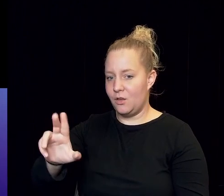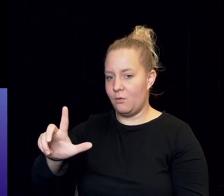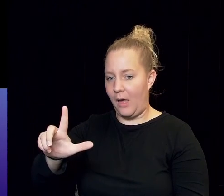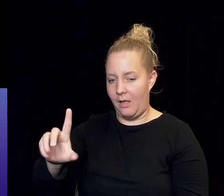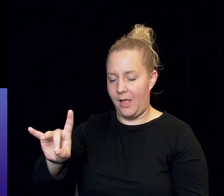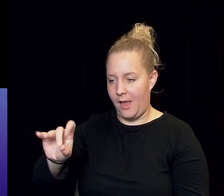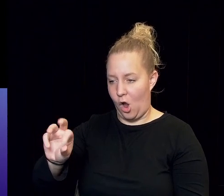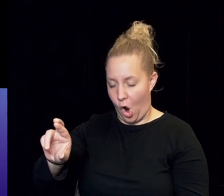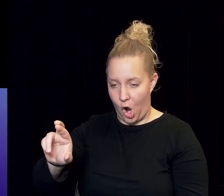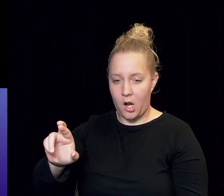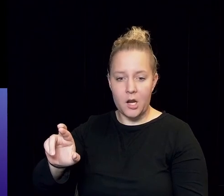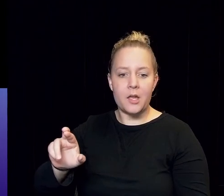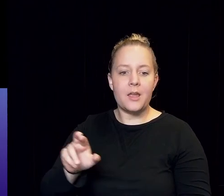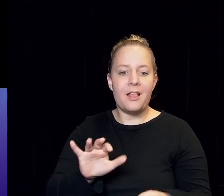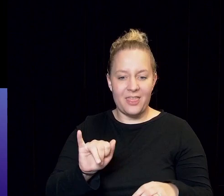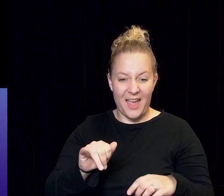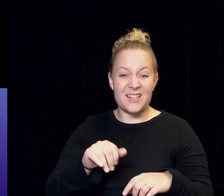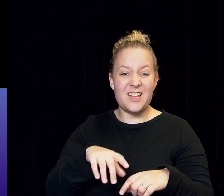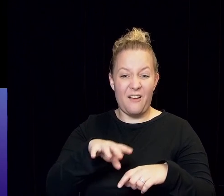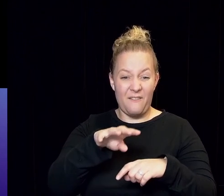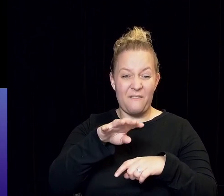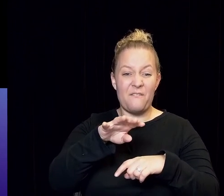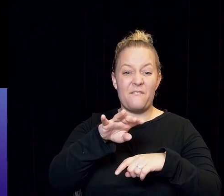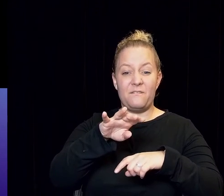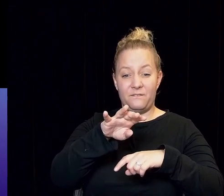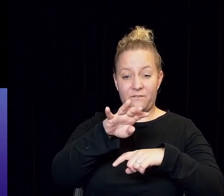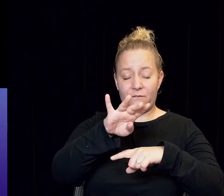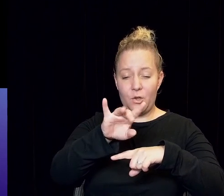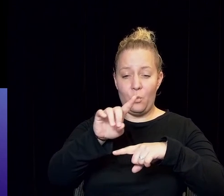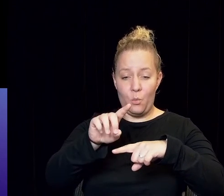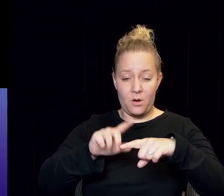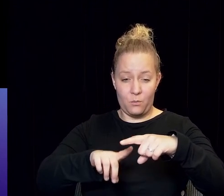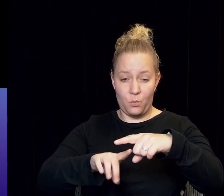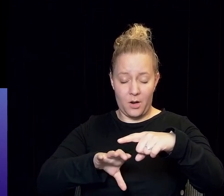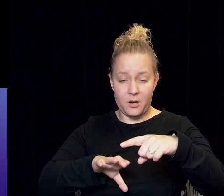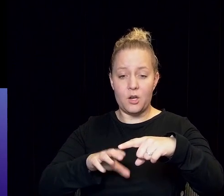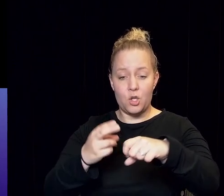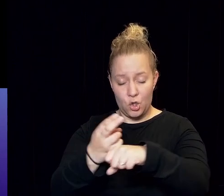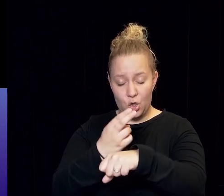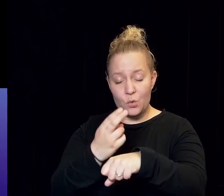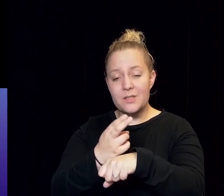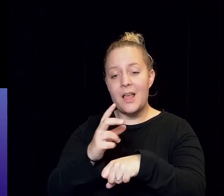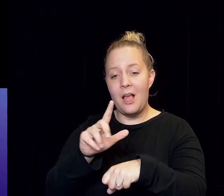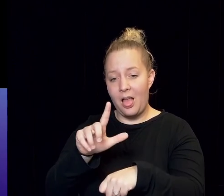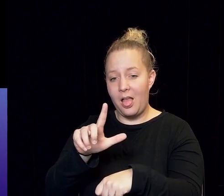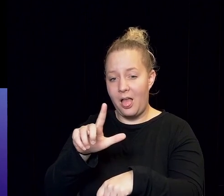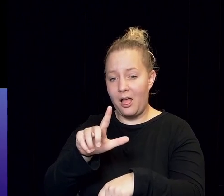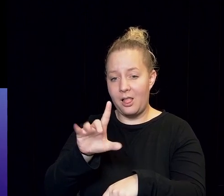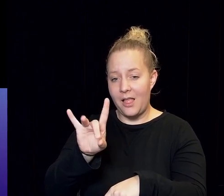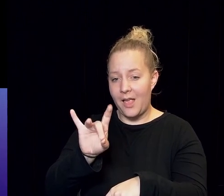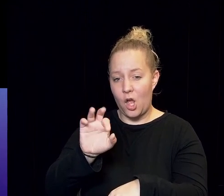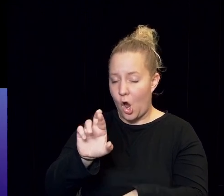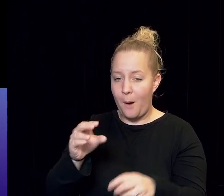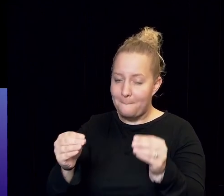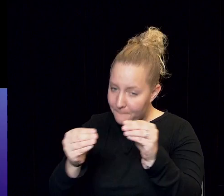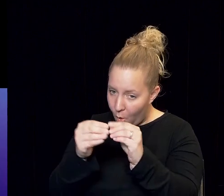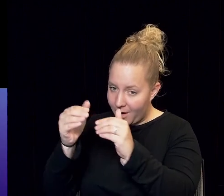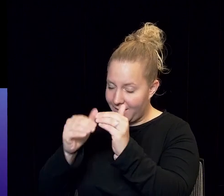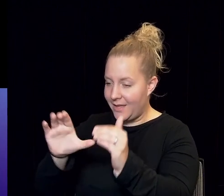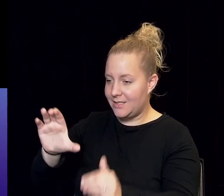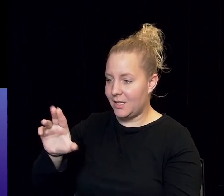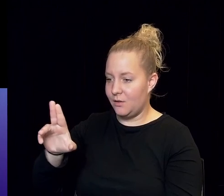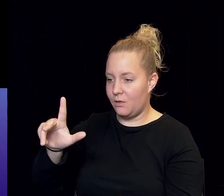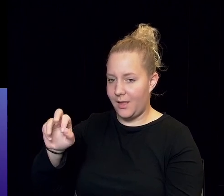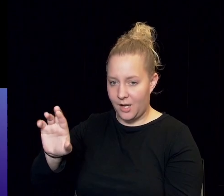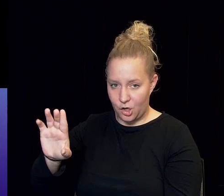with 41 out of 100 students more or use later more than see you later. All right, so